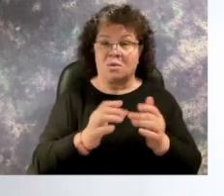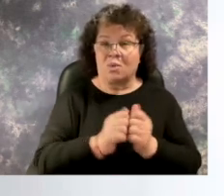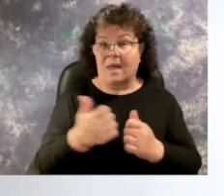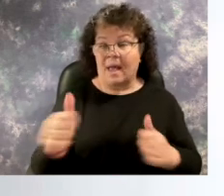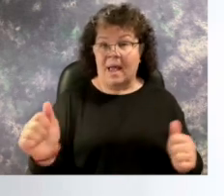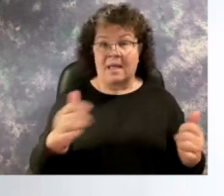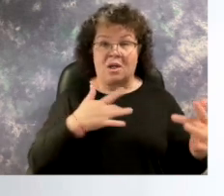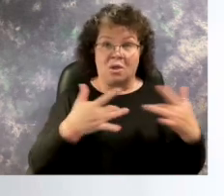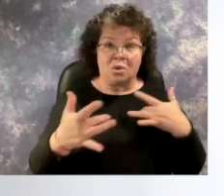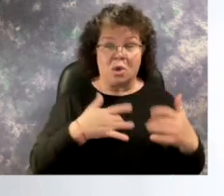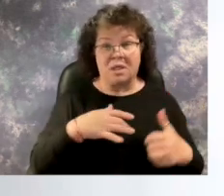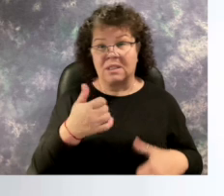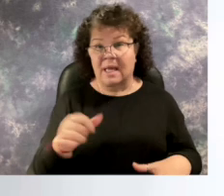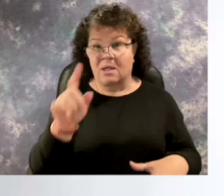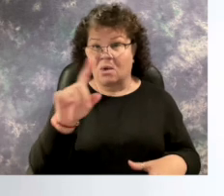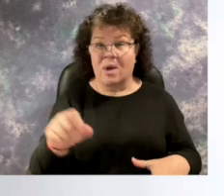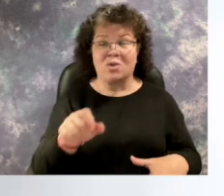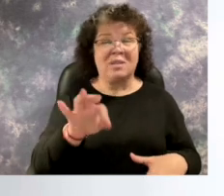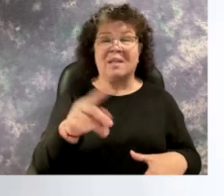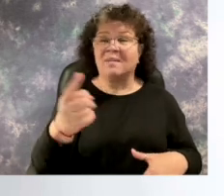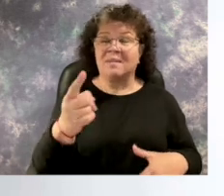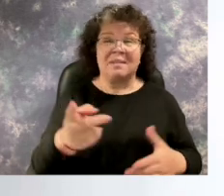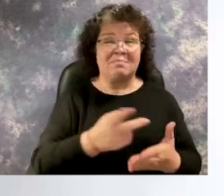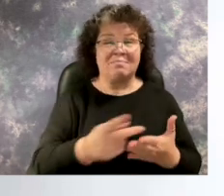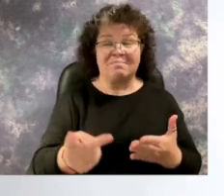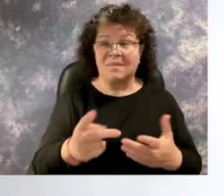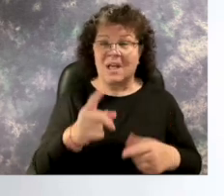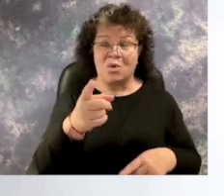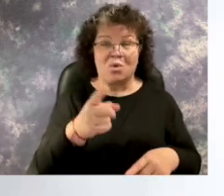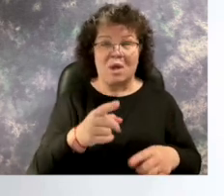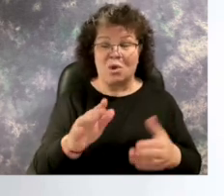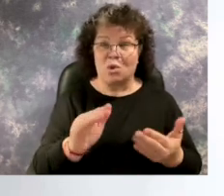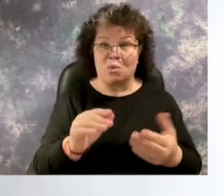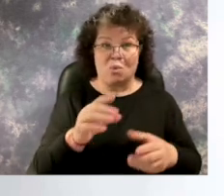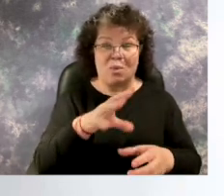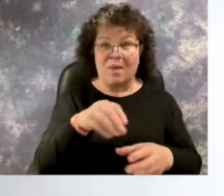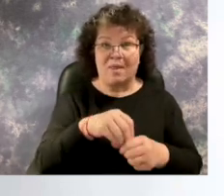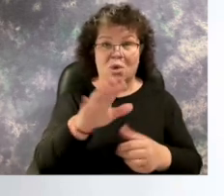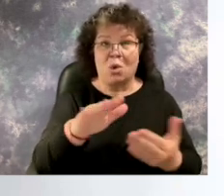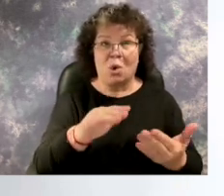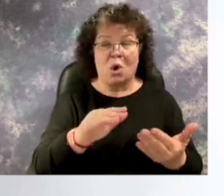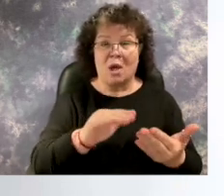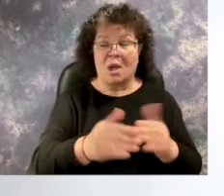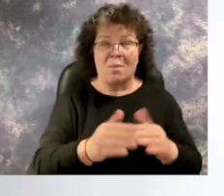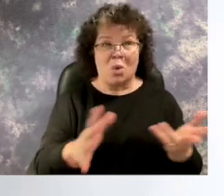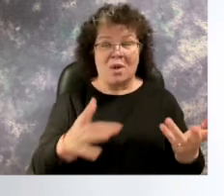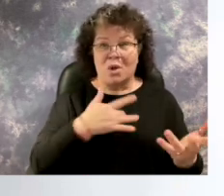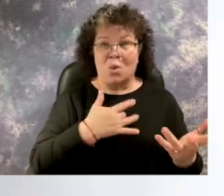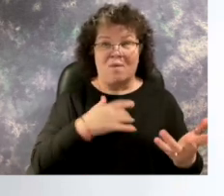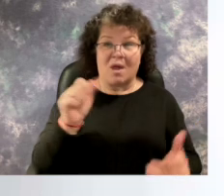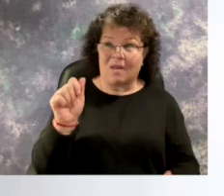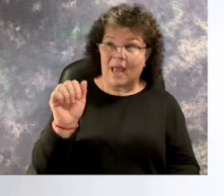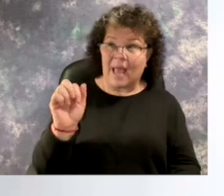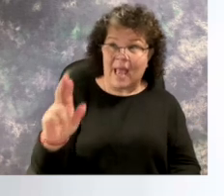concerns. If something may or may not be working for you and your community regarding air quality or community transportation needs,